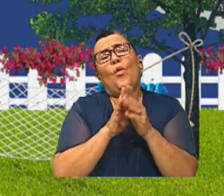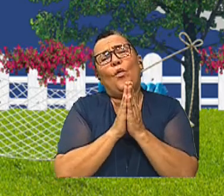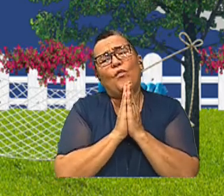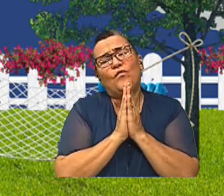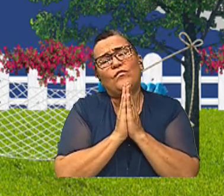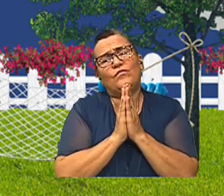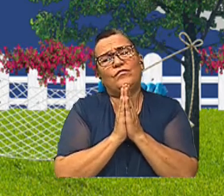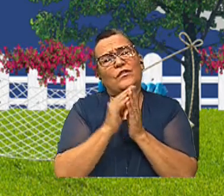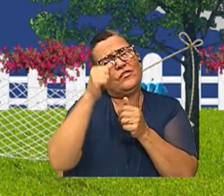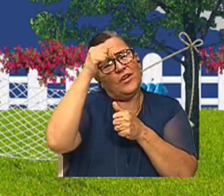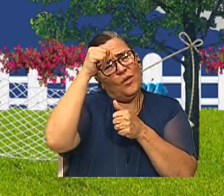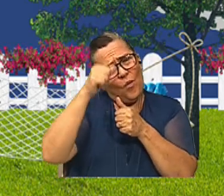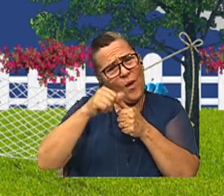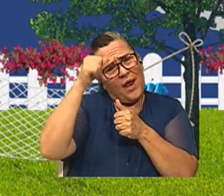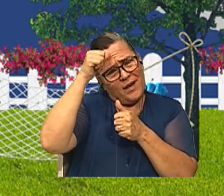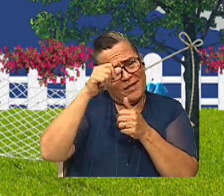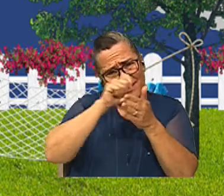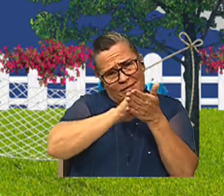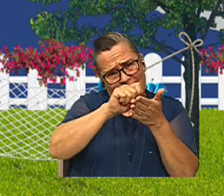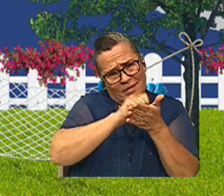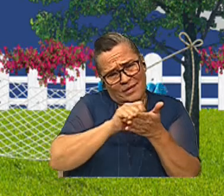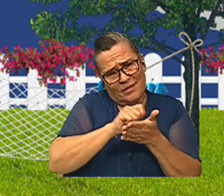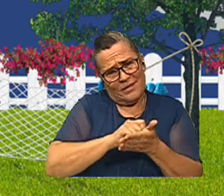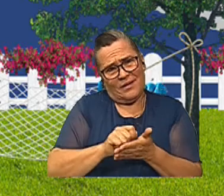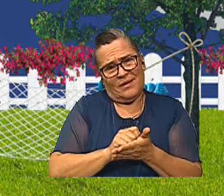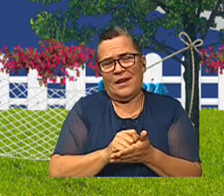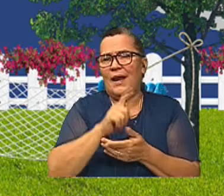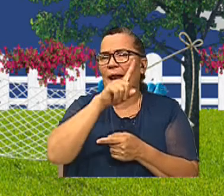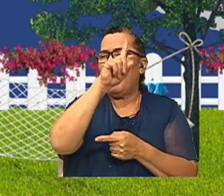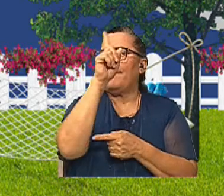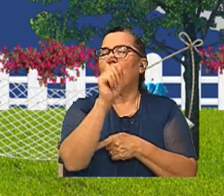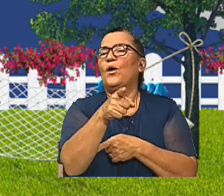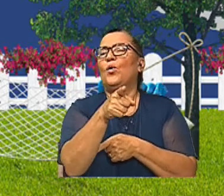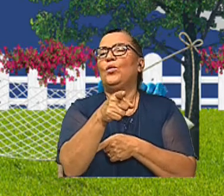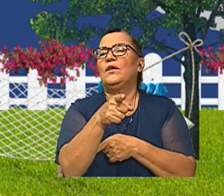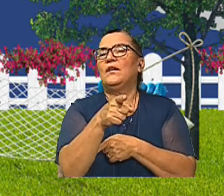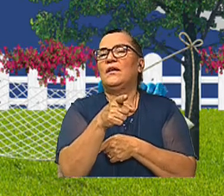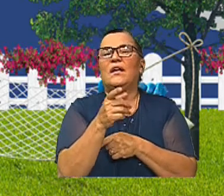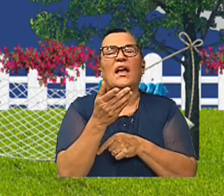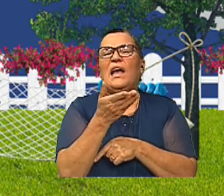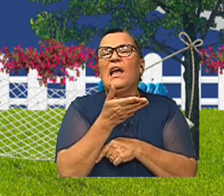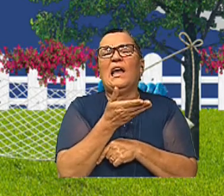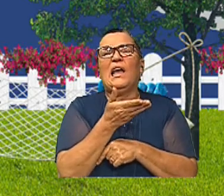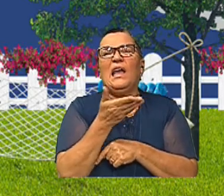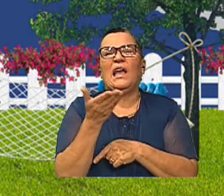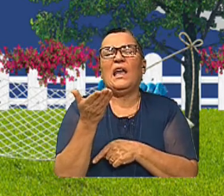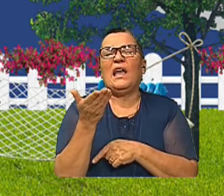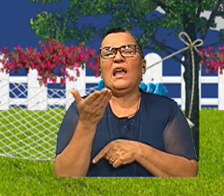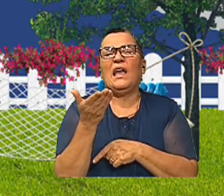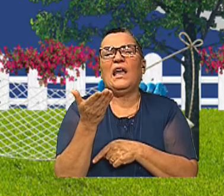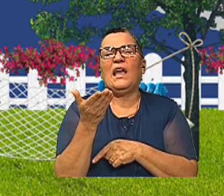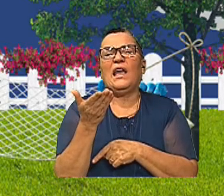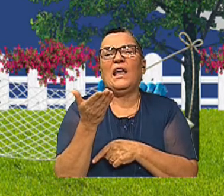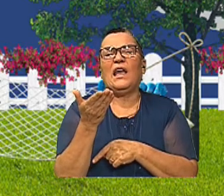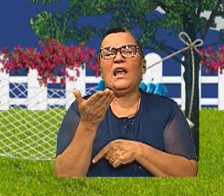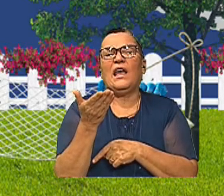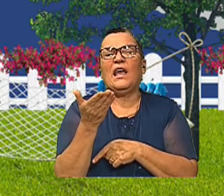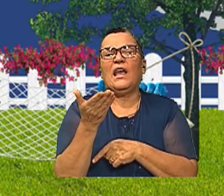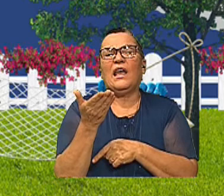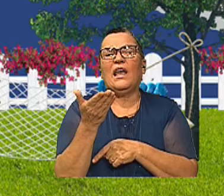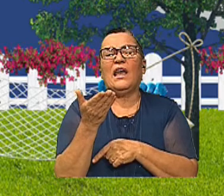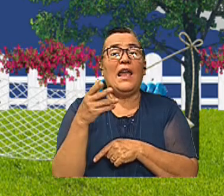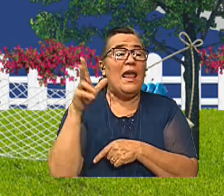need to take the notes, right? The question is, what is the audio